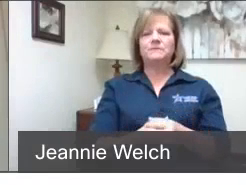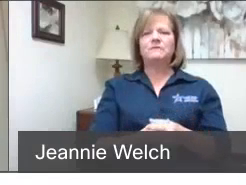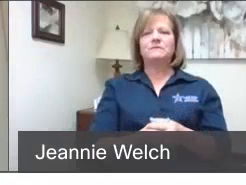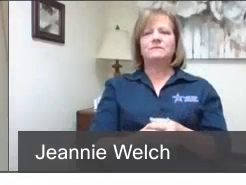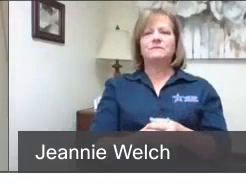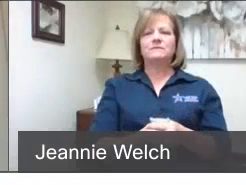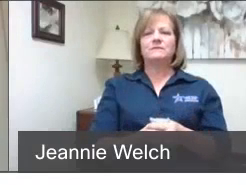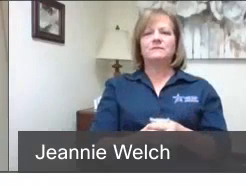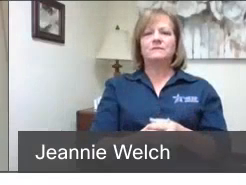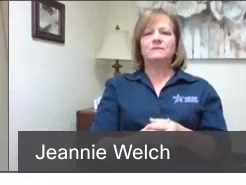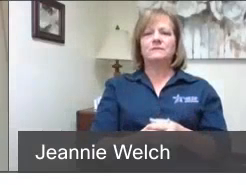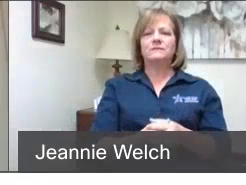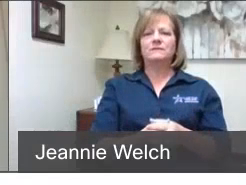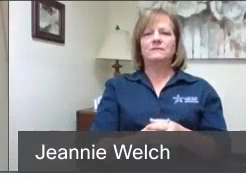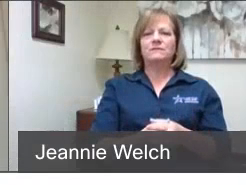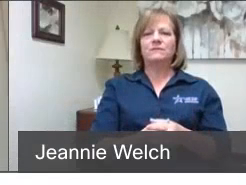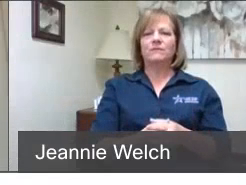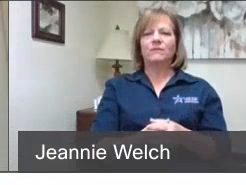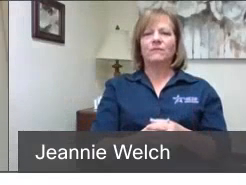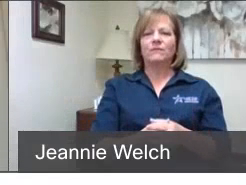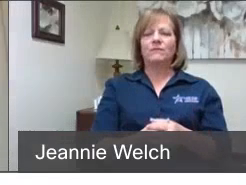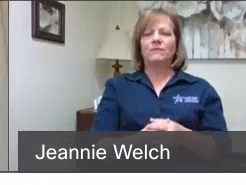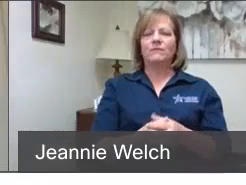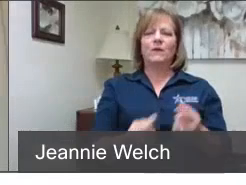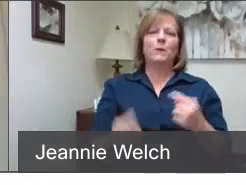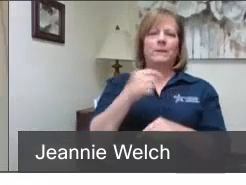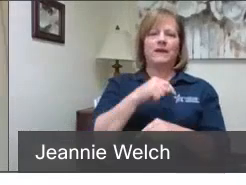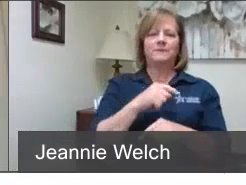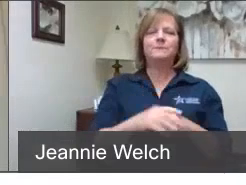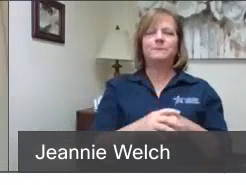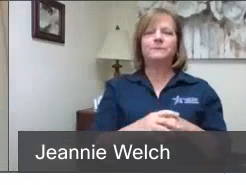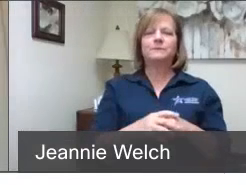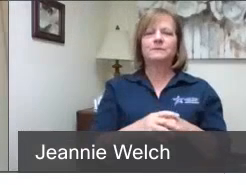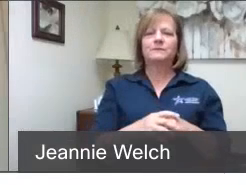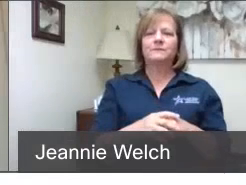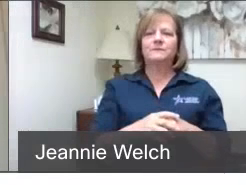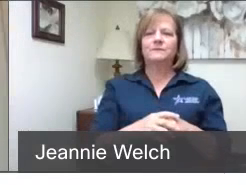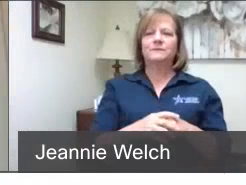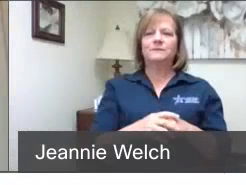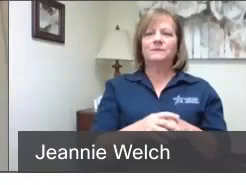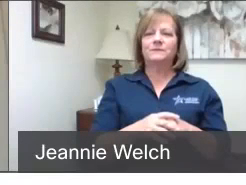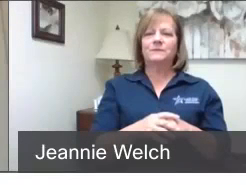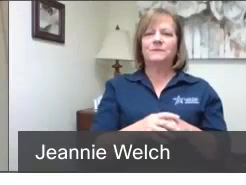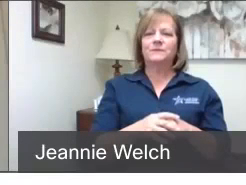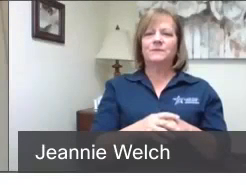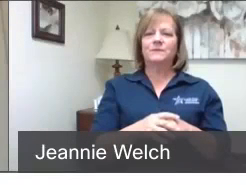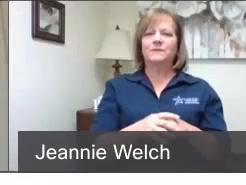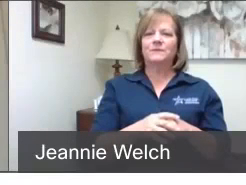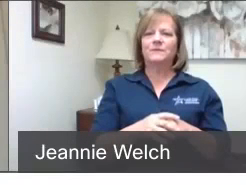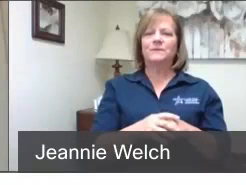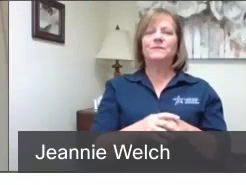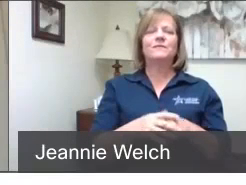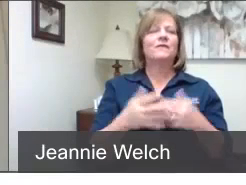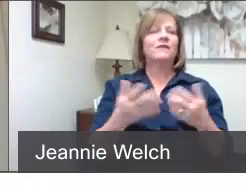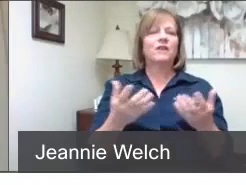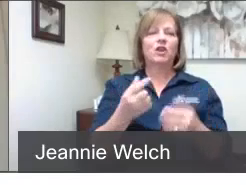I think you can click it again. Wait, no. So yeah, you can click it again. I'm sorry. So what